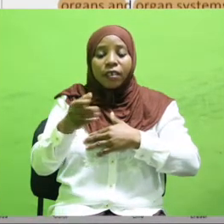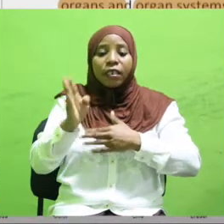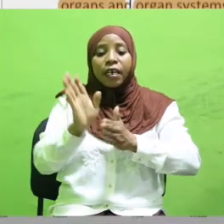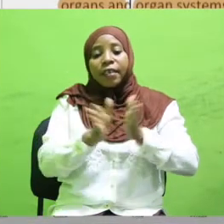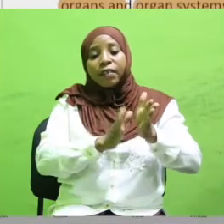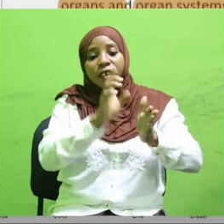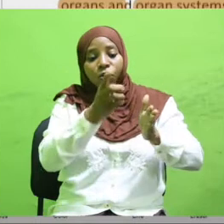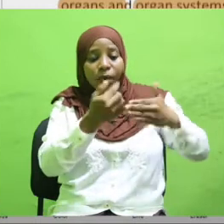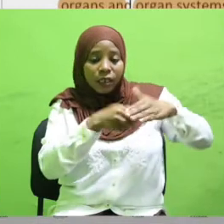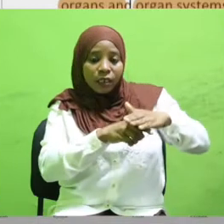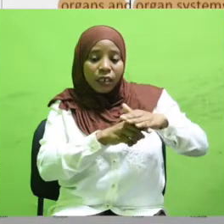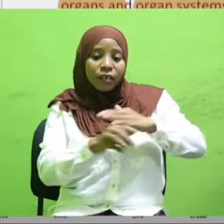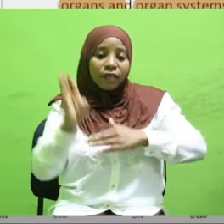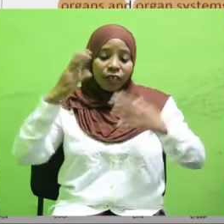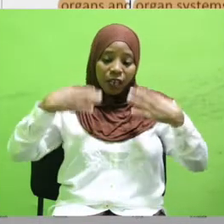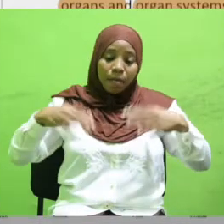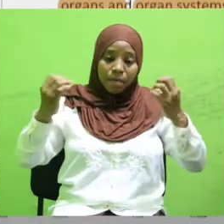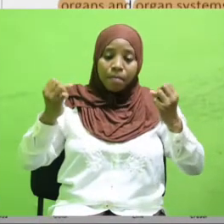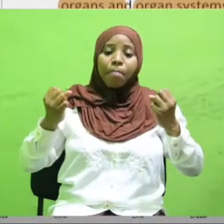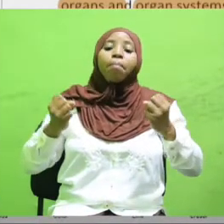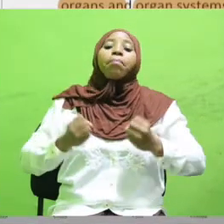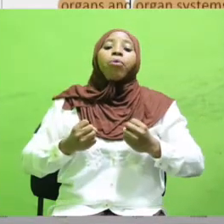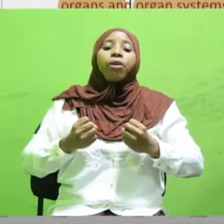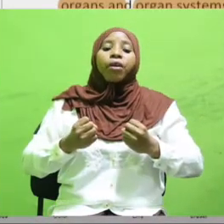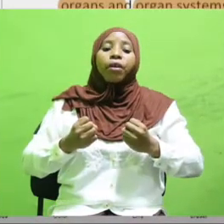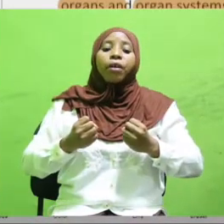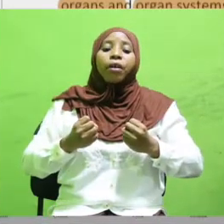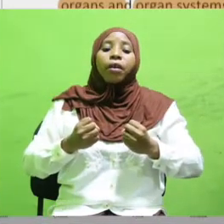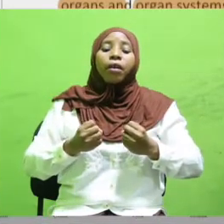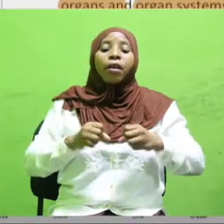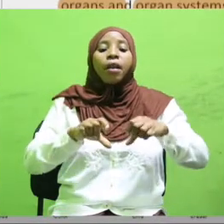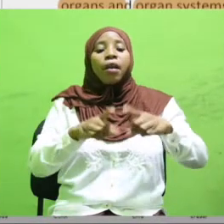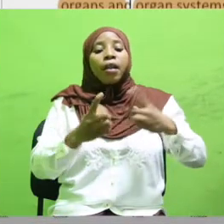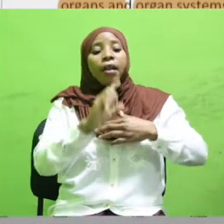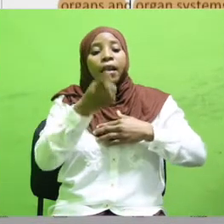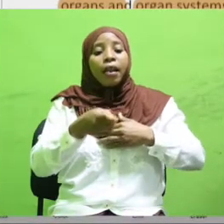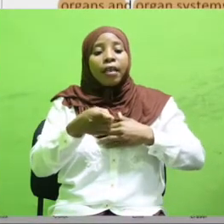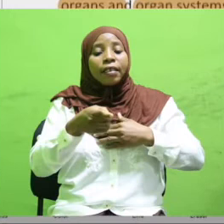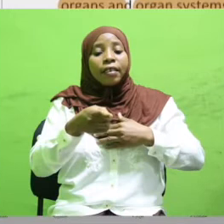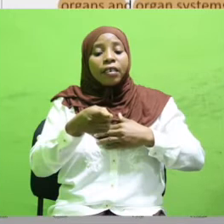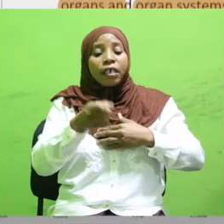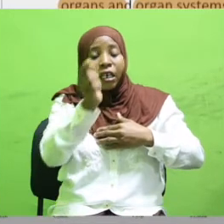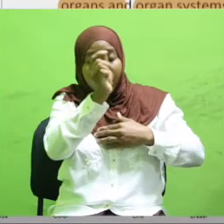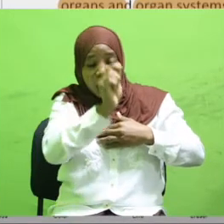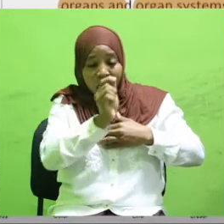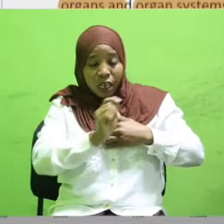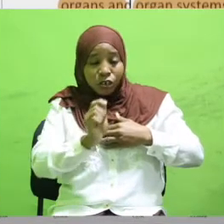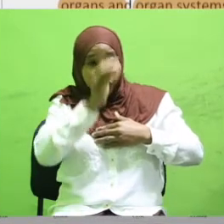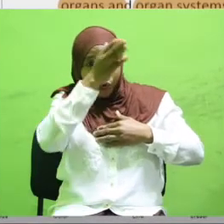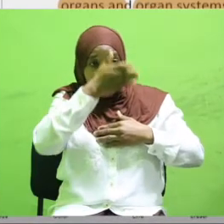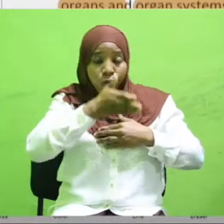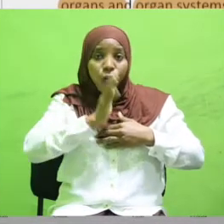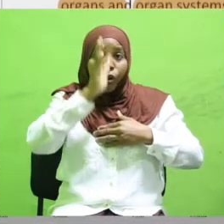unicellular body, but it's a fungus. So by drawing a table like this, by showing differences like this, a student